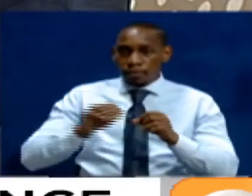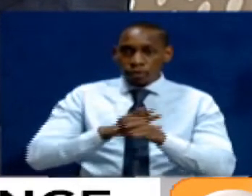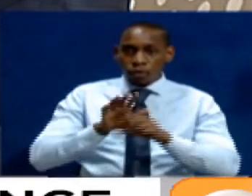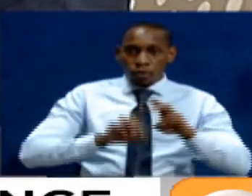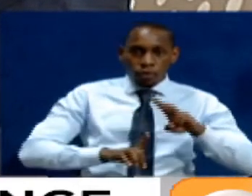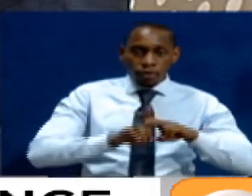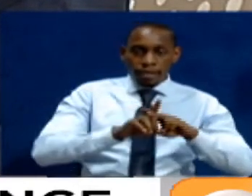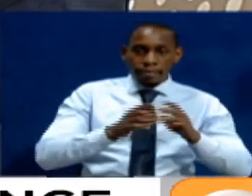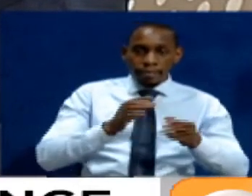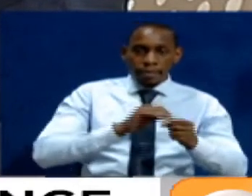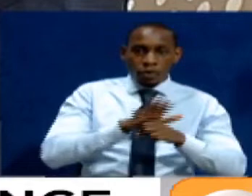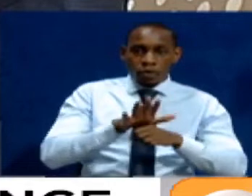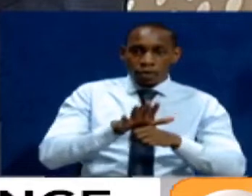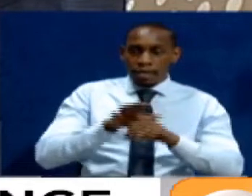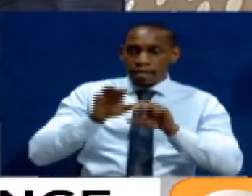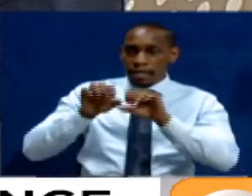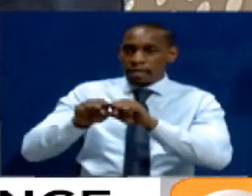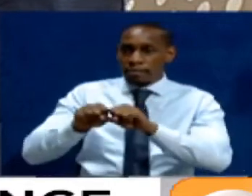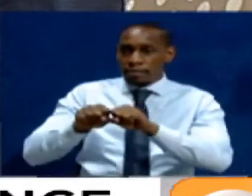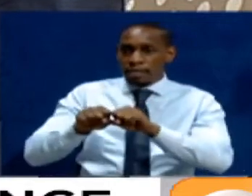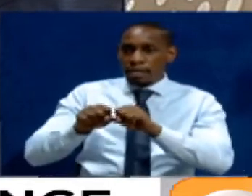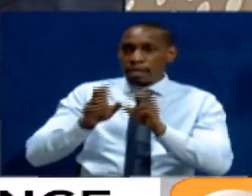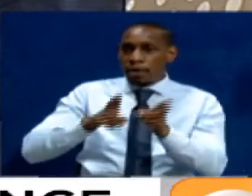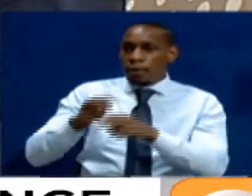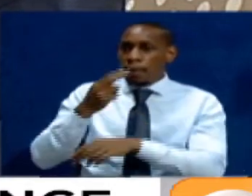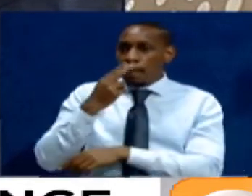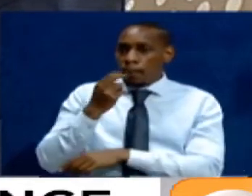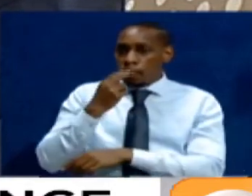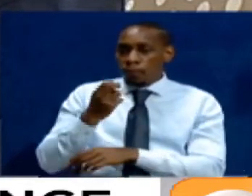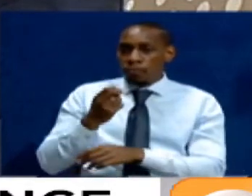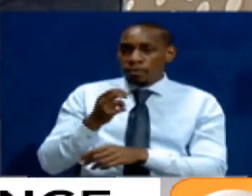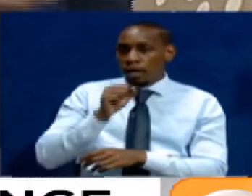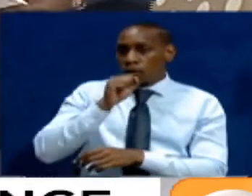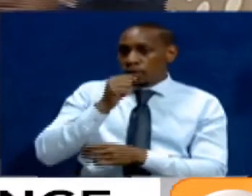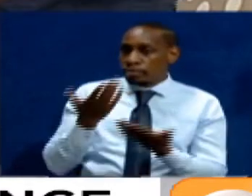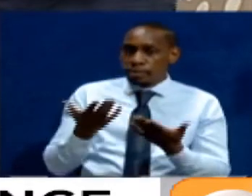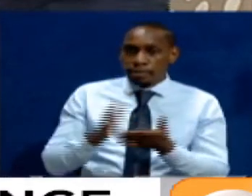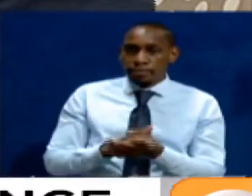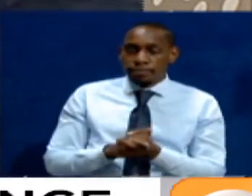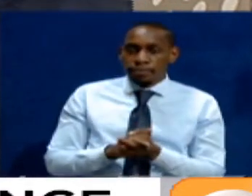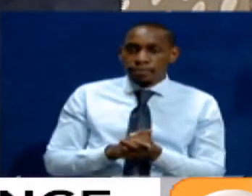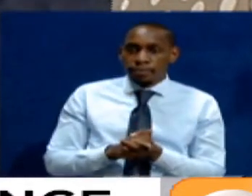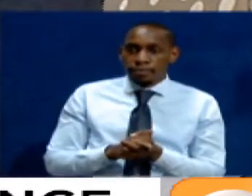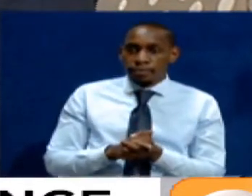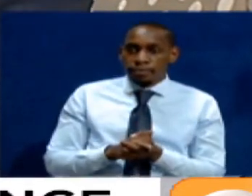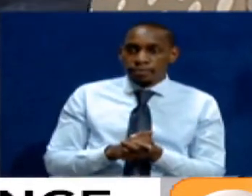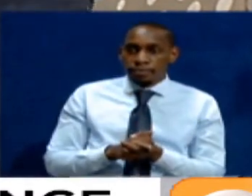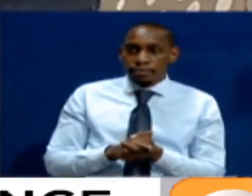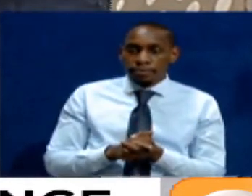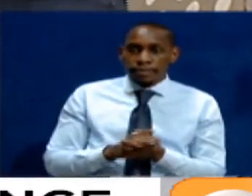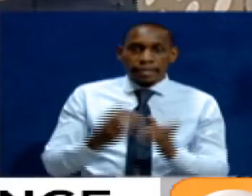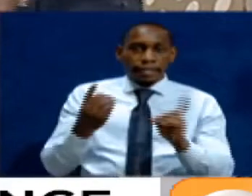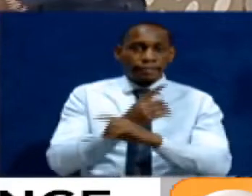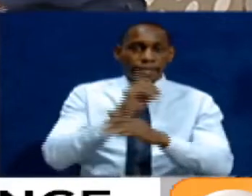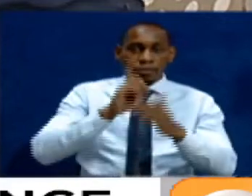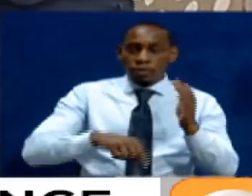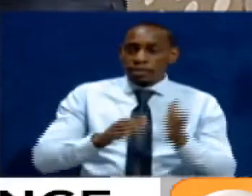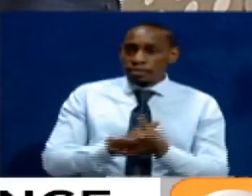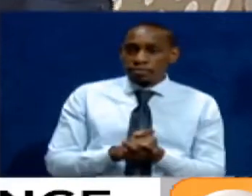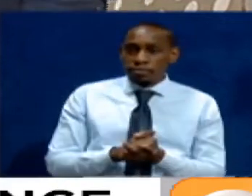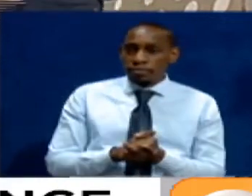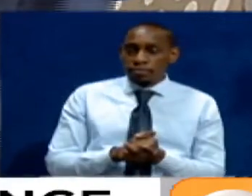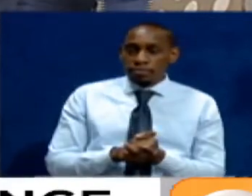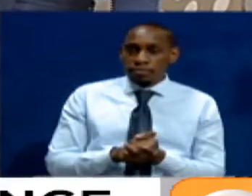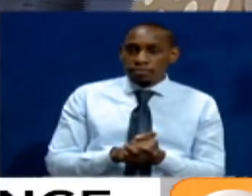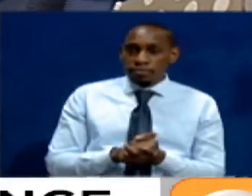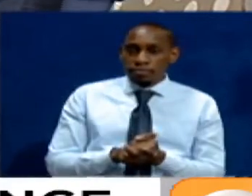enter? Or did corona take over the common colds and flu? Where does one draw the line? Actually, I can't remember the last